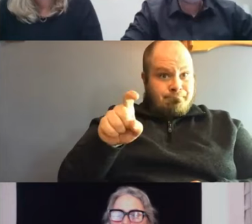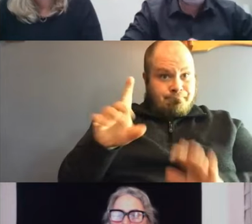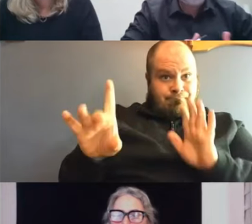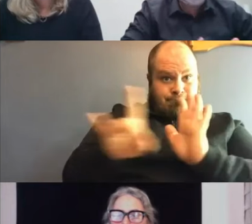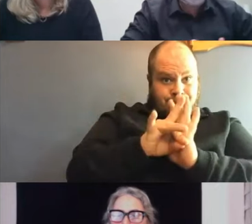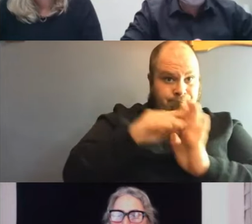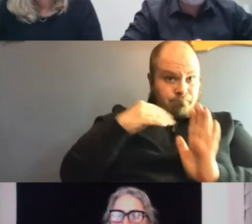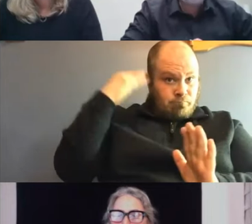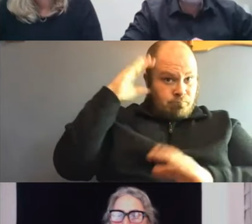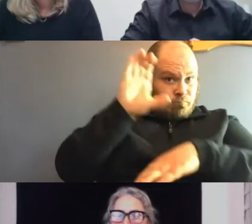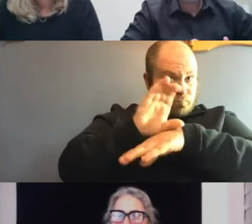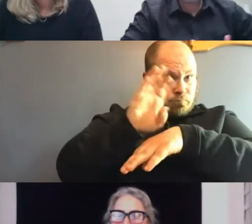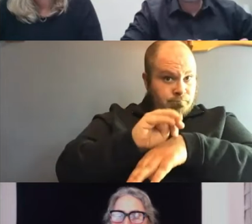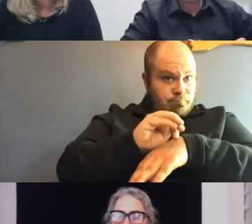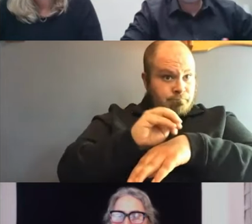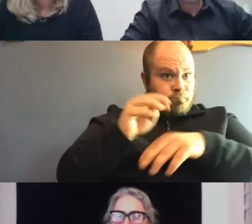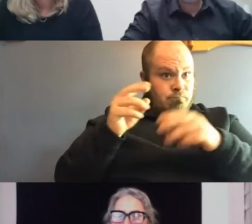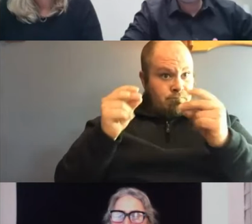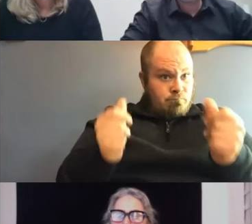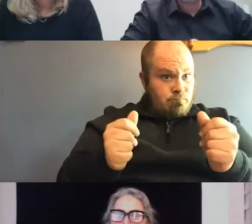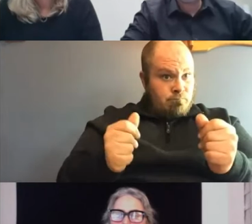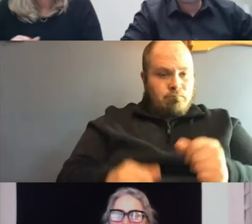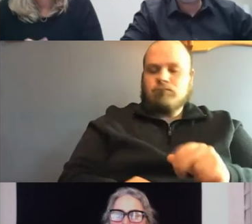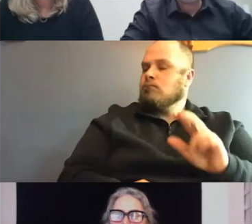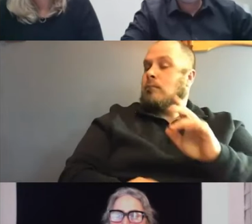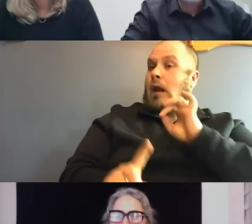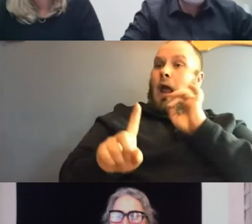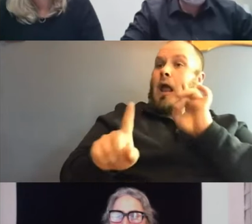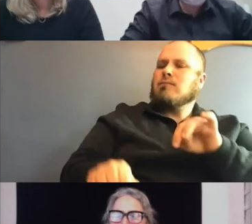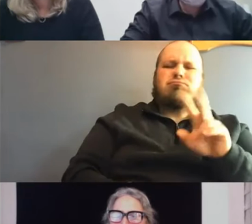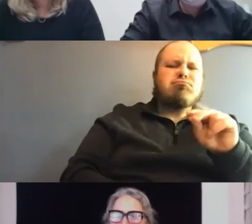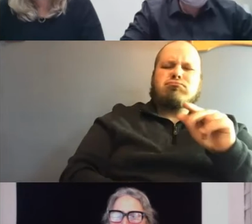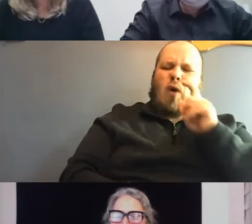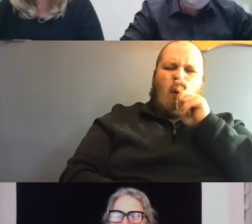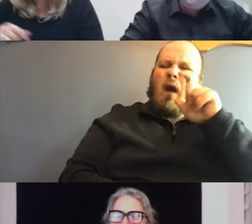away? And the answer to that is no, they don't have to.